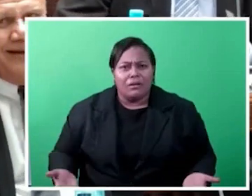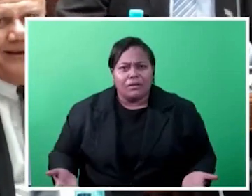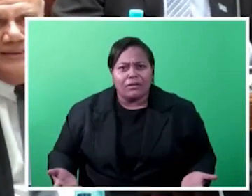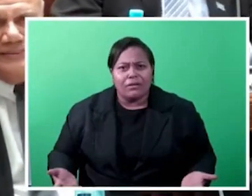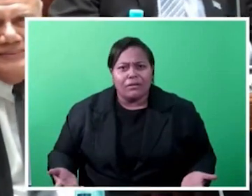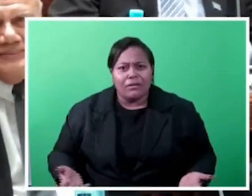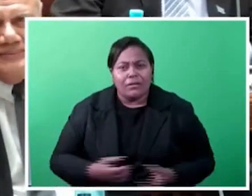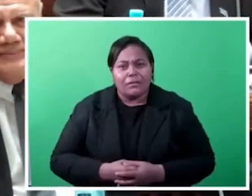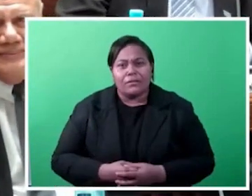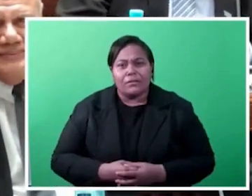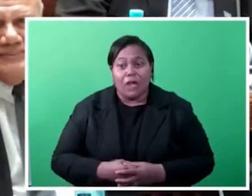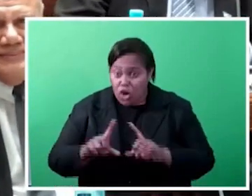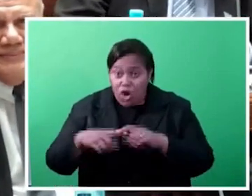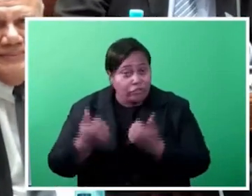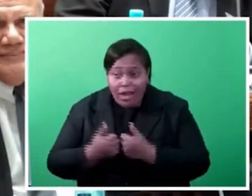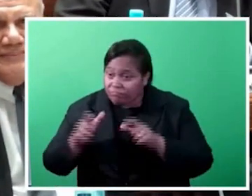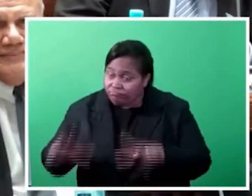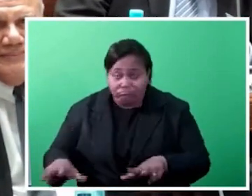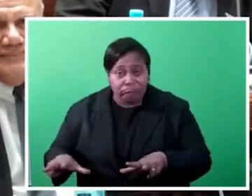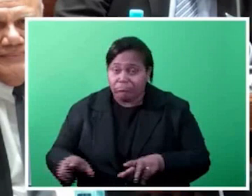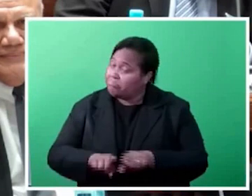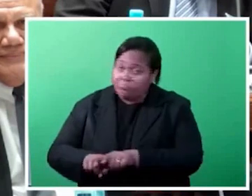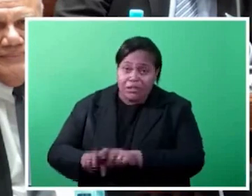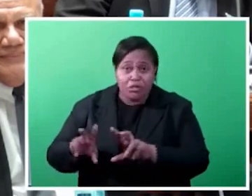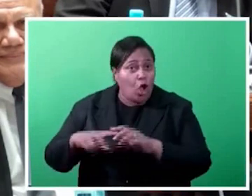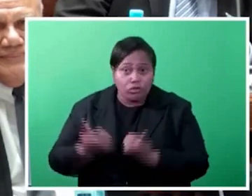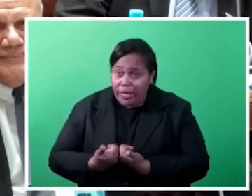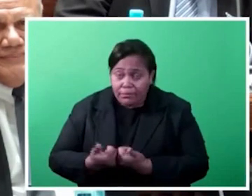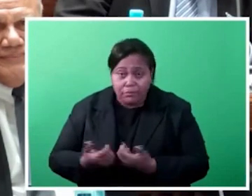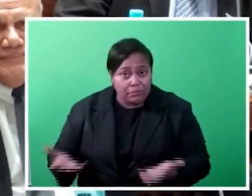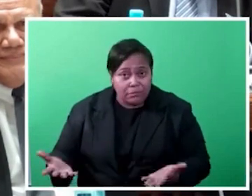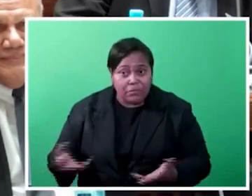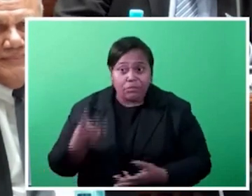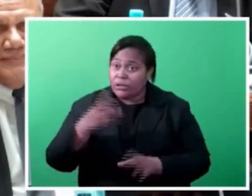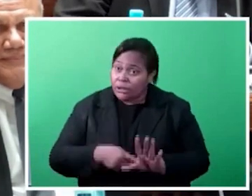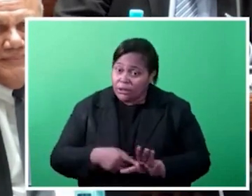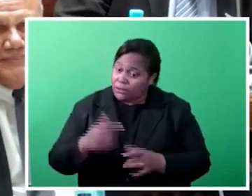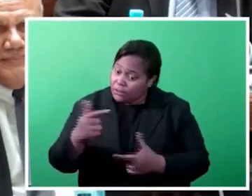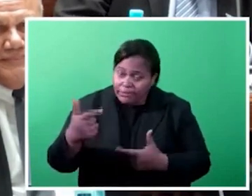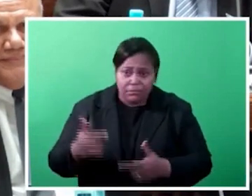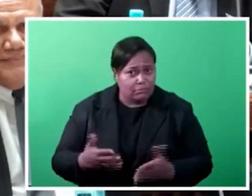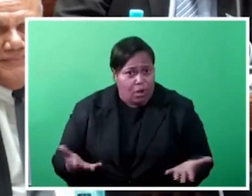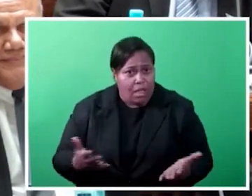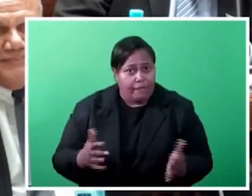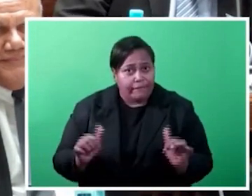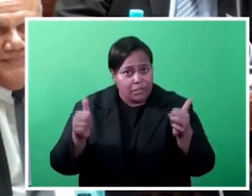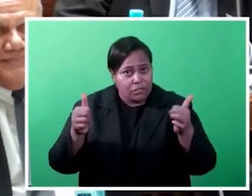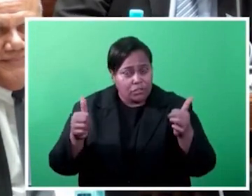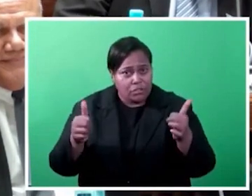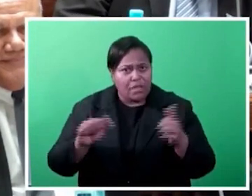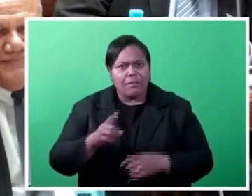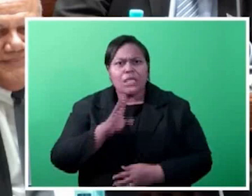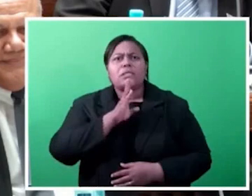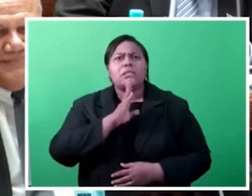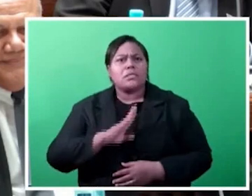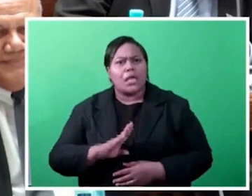A contract is a contract. After 3 years, that's the end. And it is sad to see all